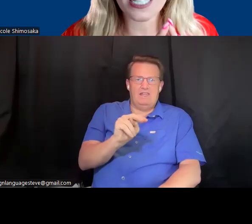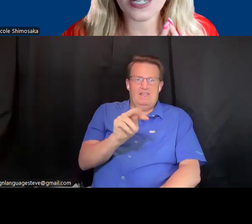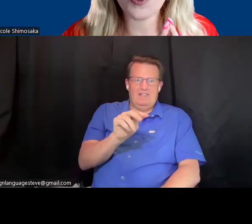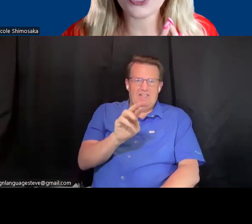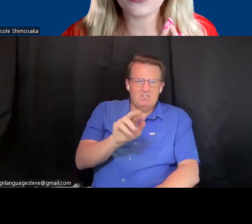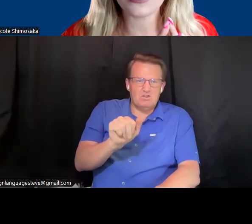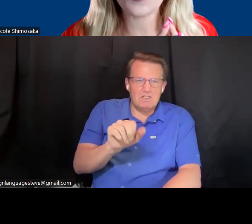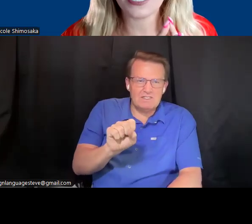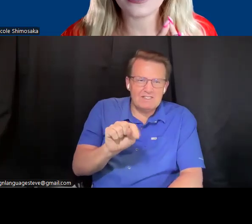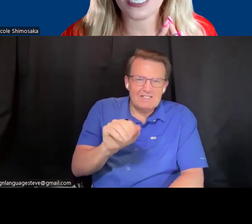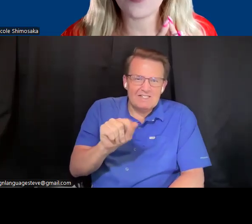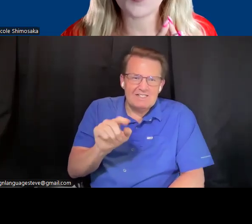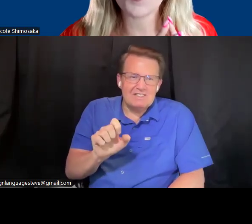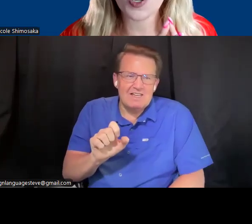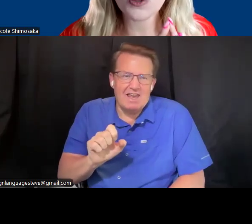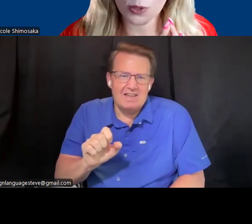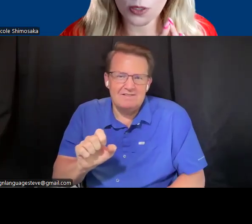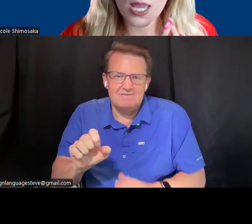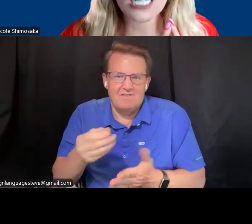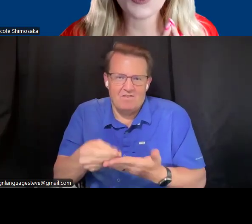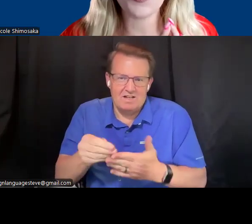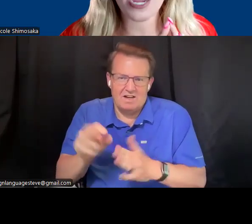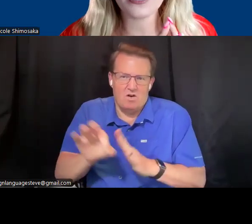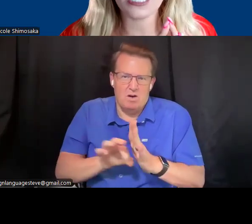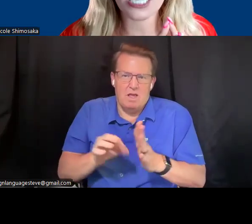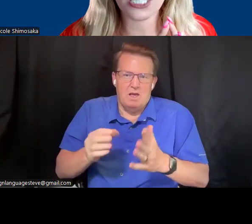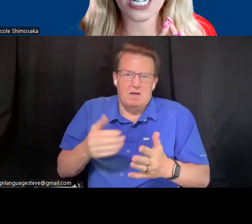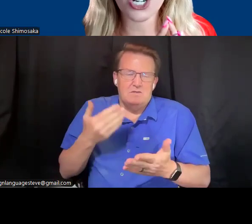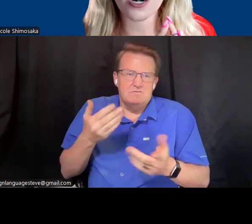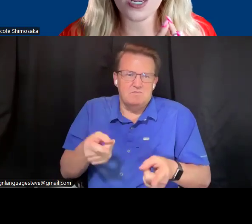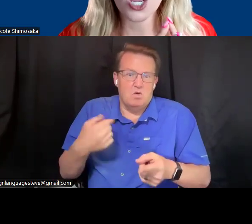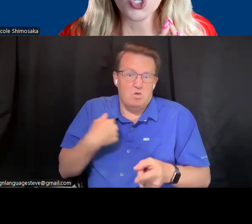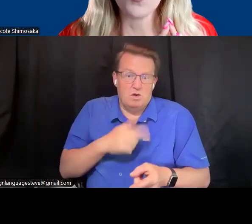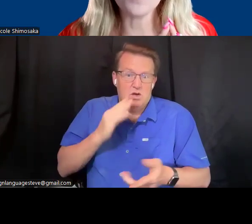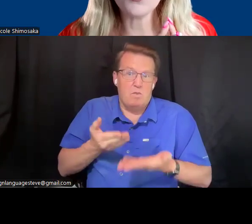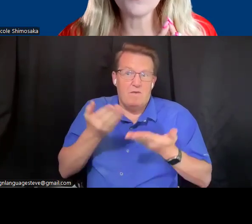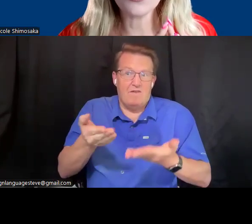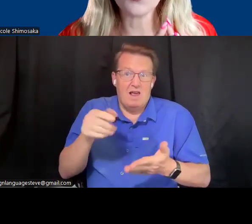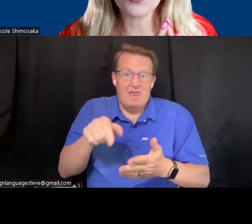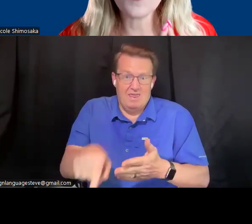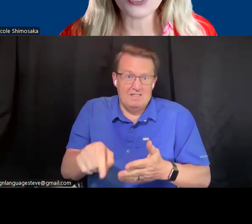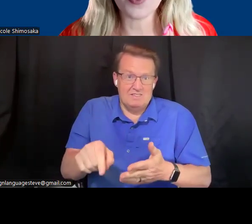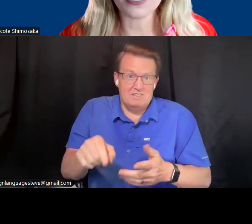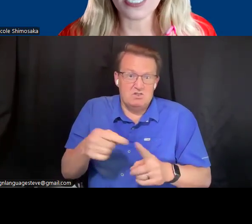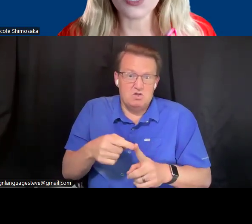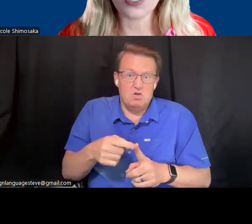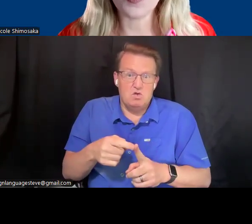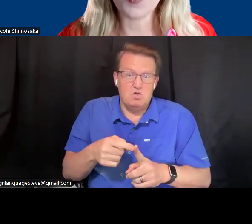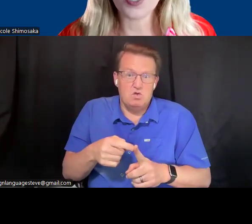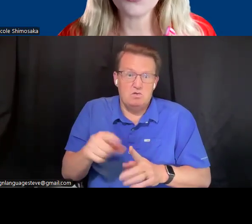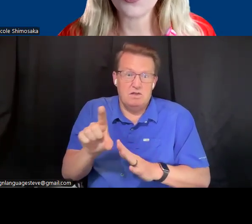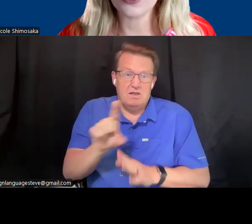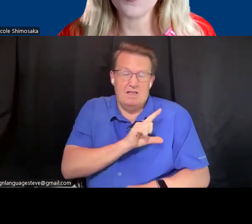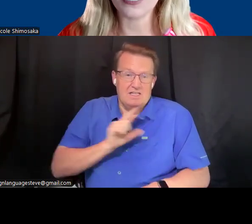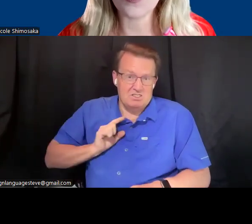updates, reaching this place of a proposal to provide to the legislature. We're moving through the budget process with the